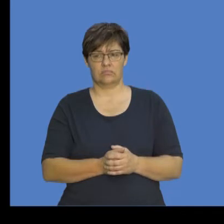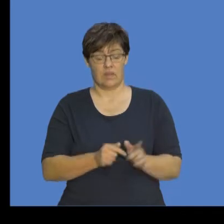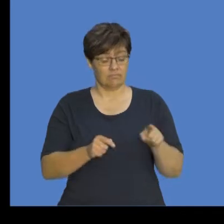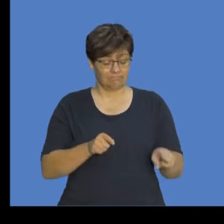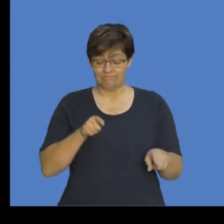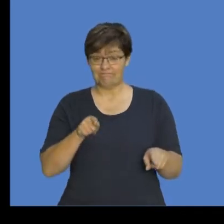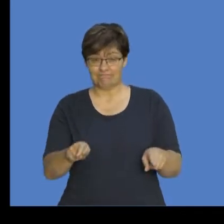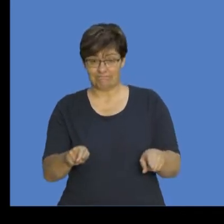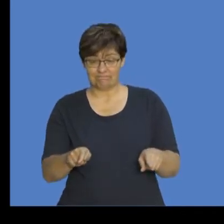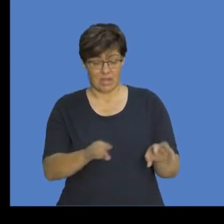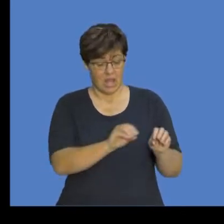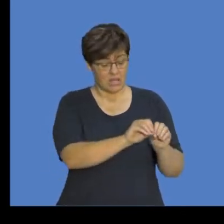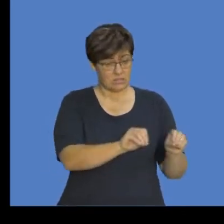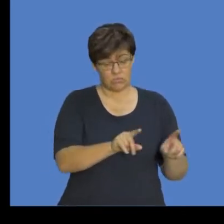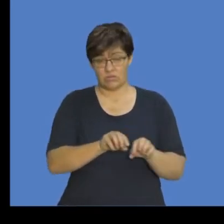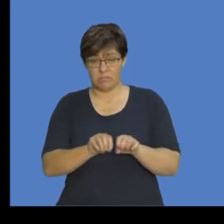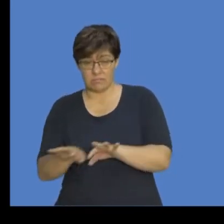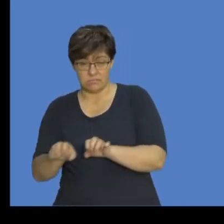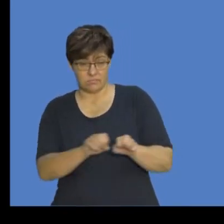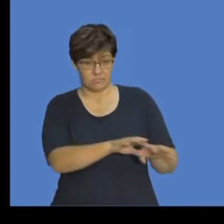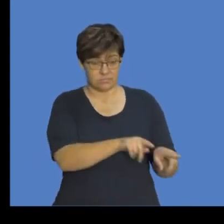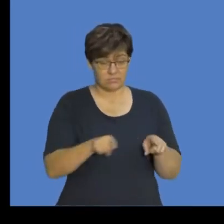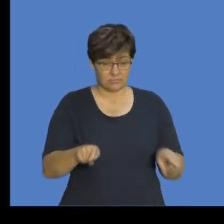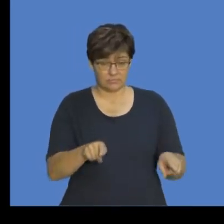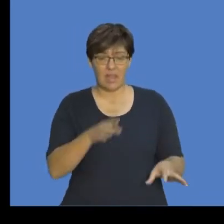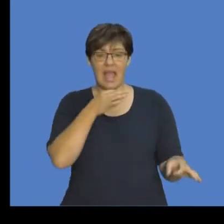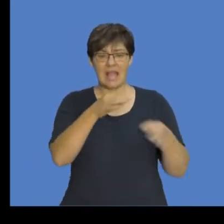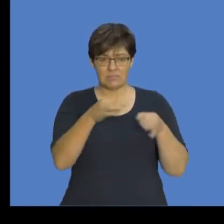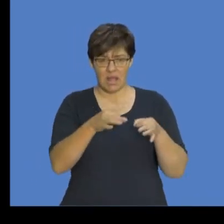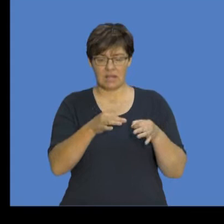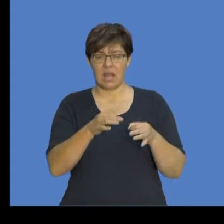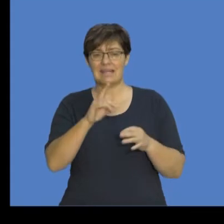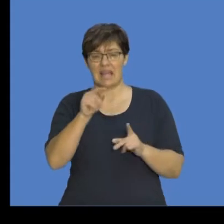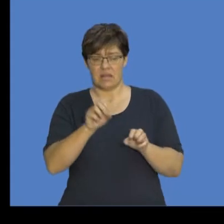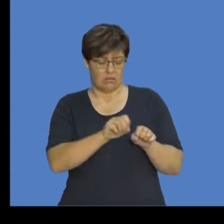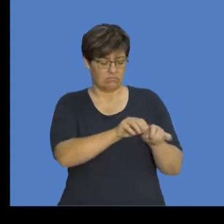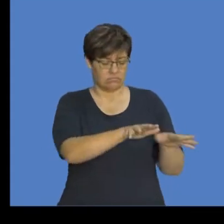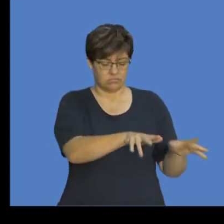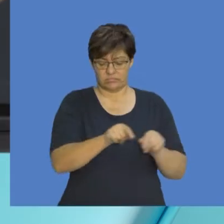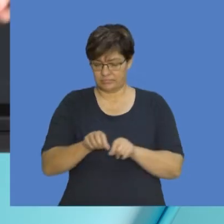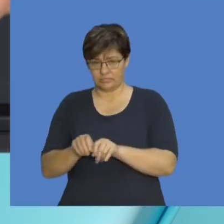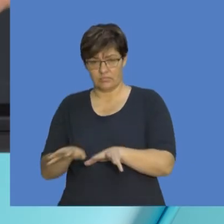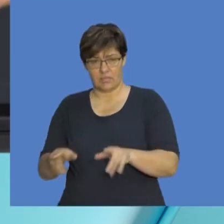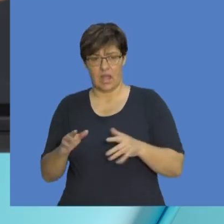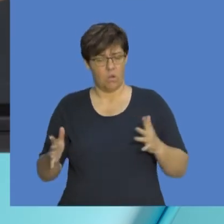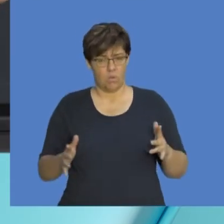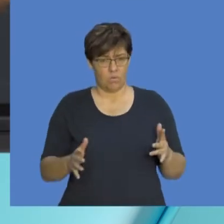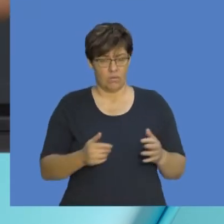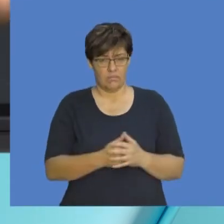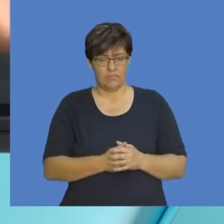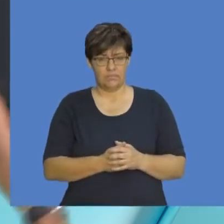of set of data described how the data is spread out. You know, how the data is spread